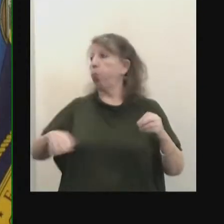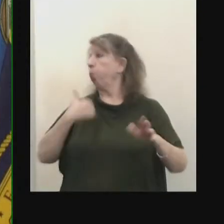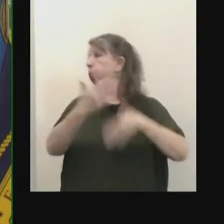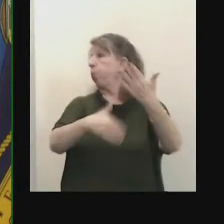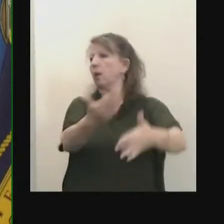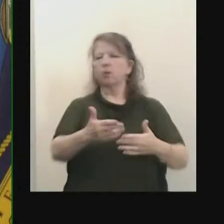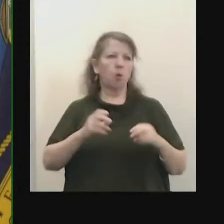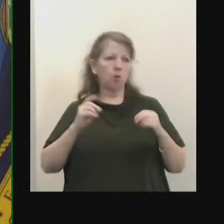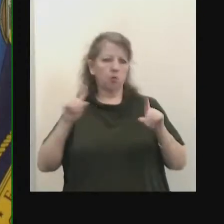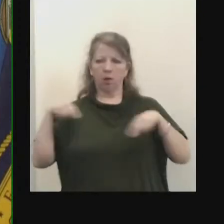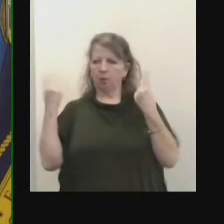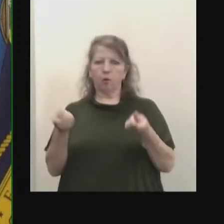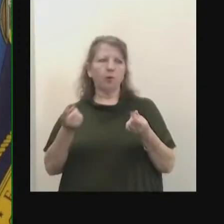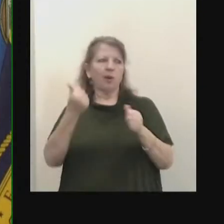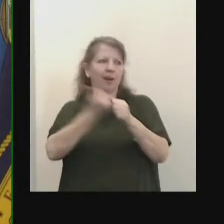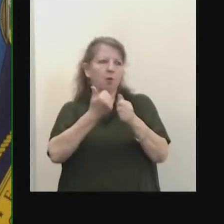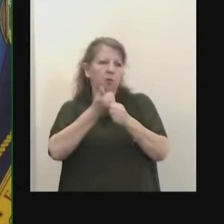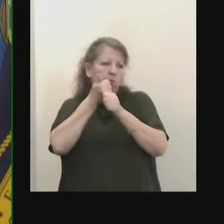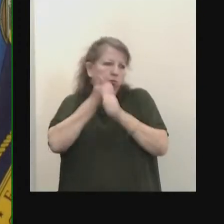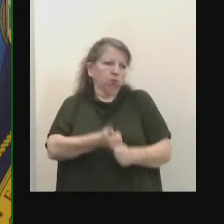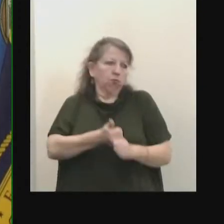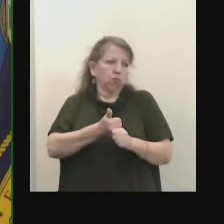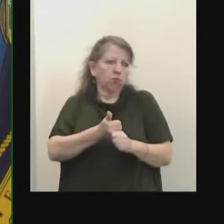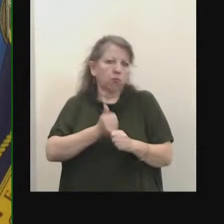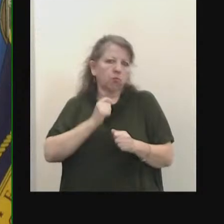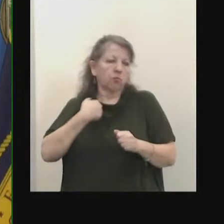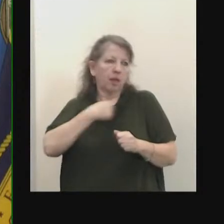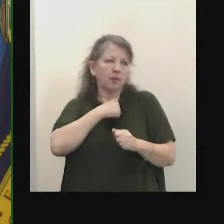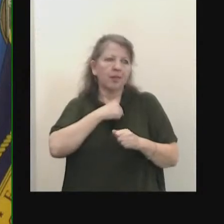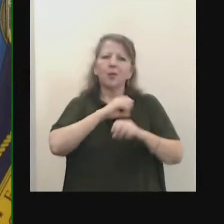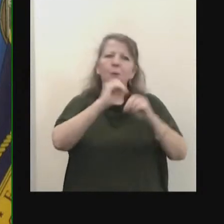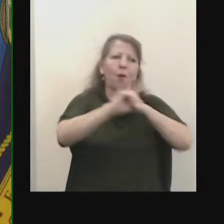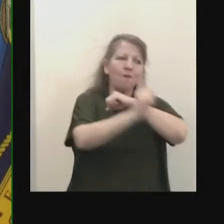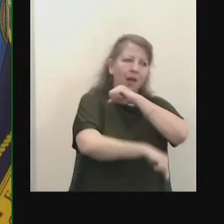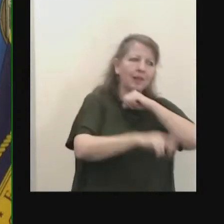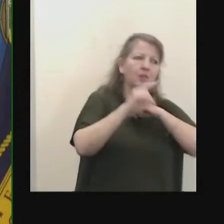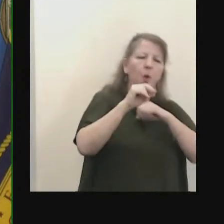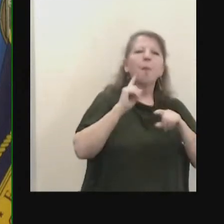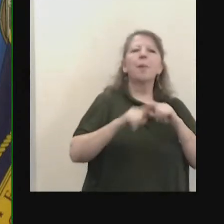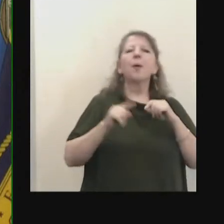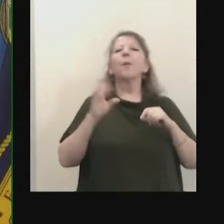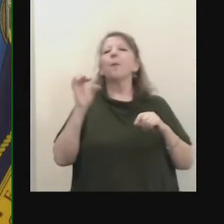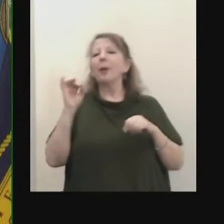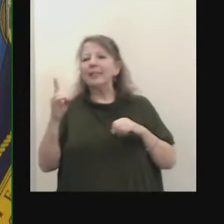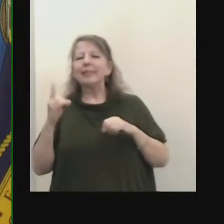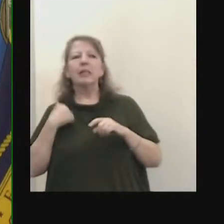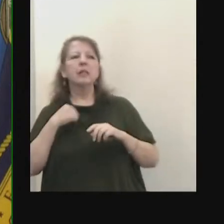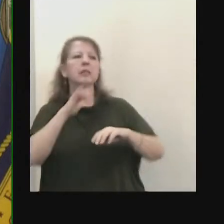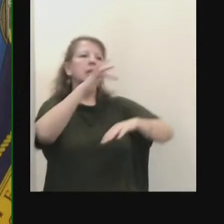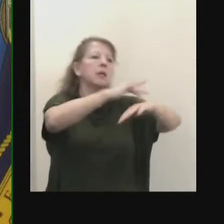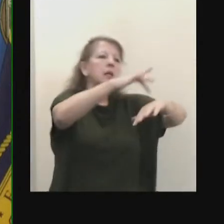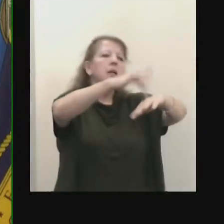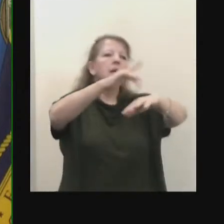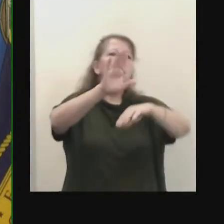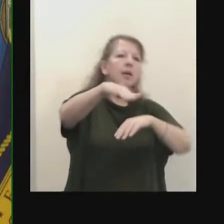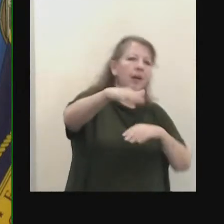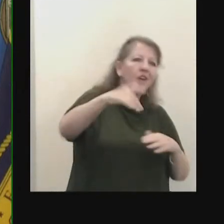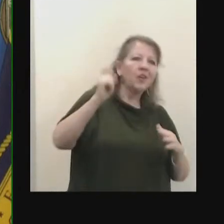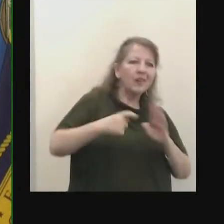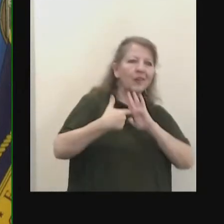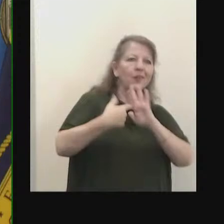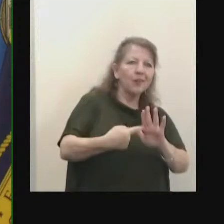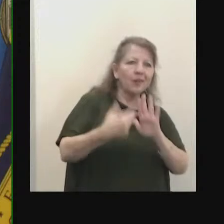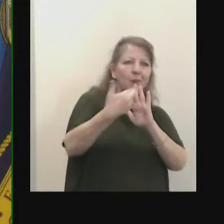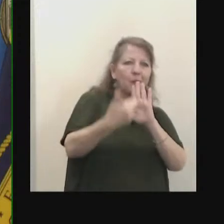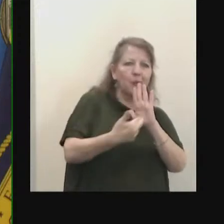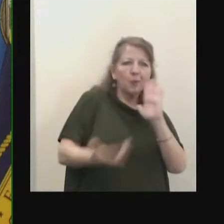at this point, no one's been fined, but there have been those that have been identified for failure to follow the rules, and they have been given